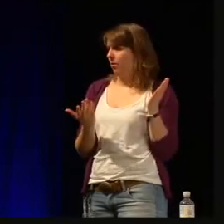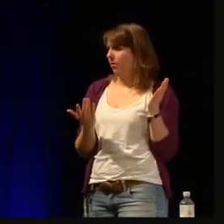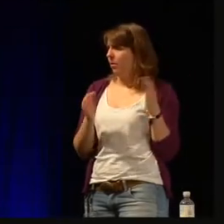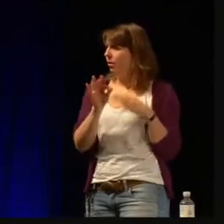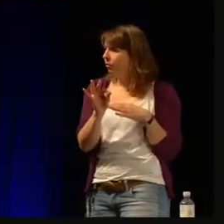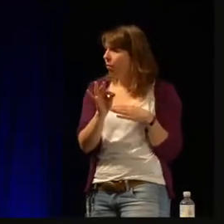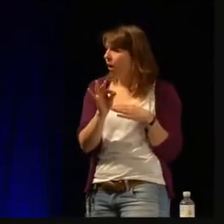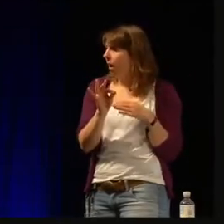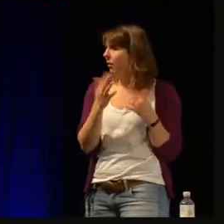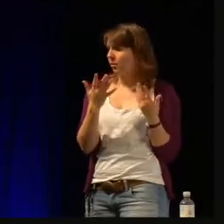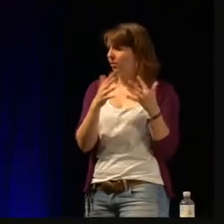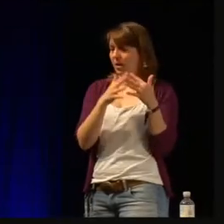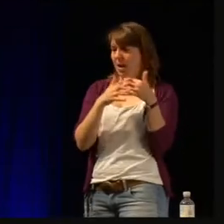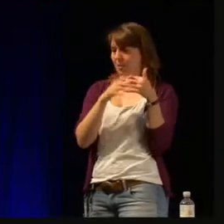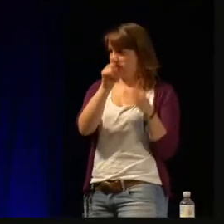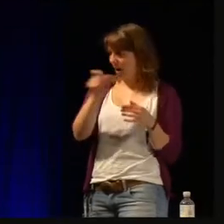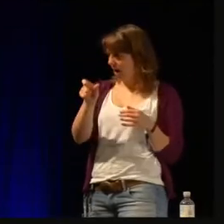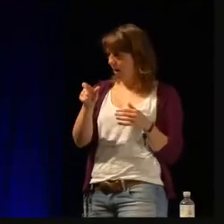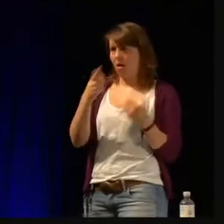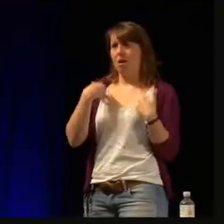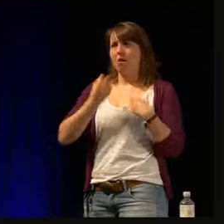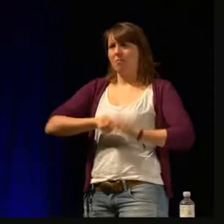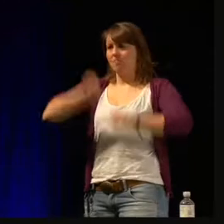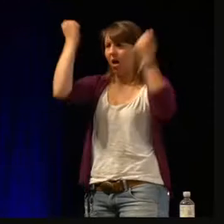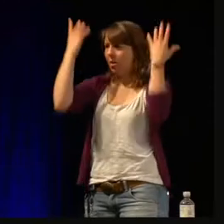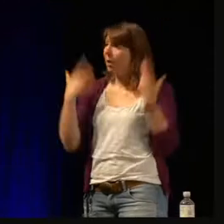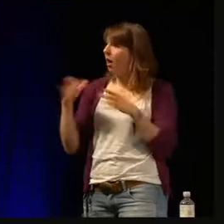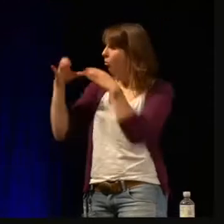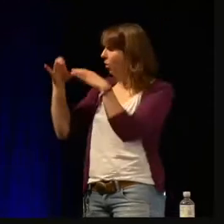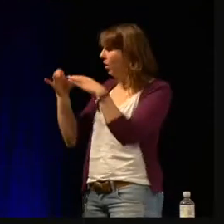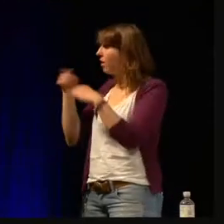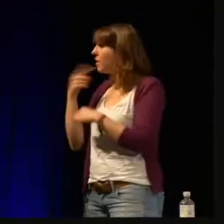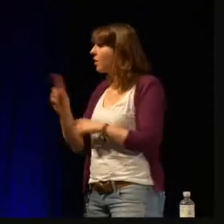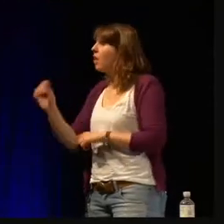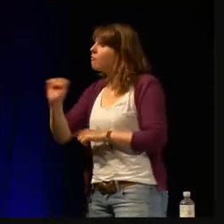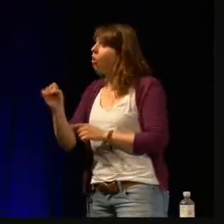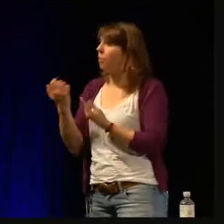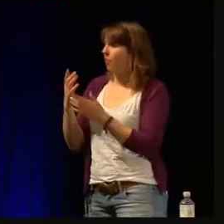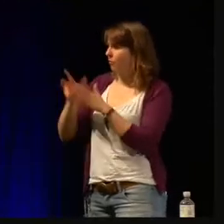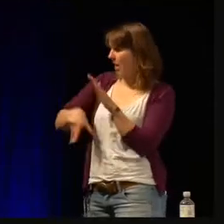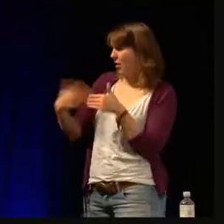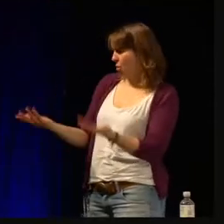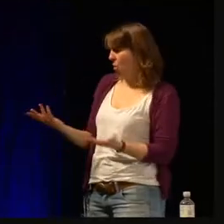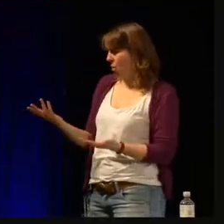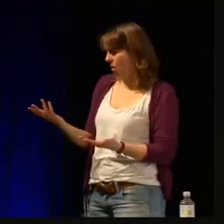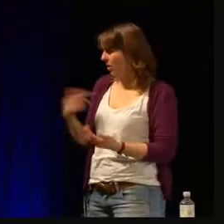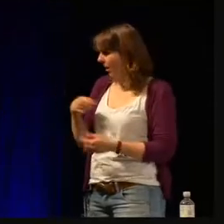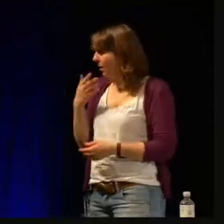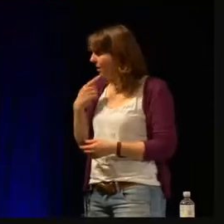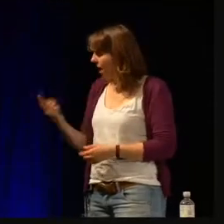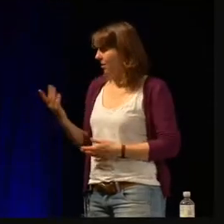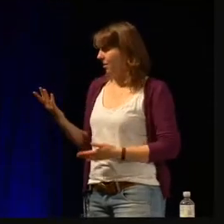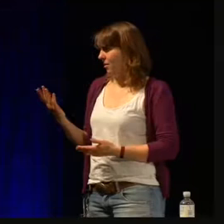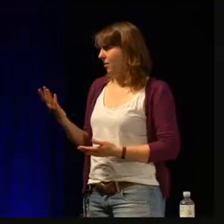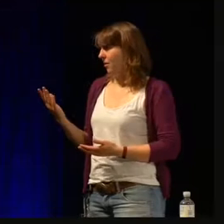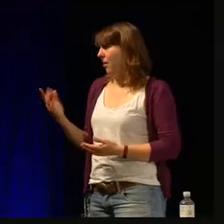and she's assigned the term gorilla. And of course, this was quite huge